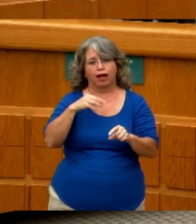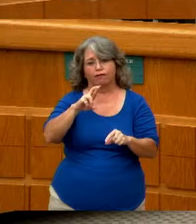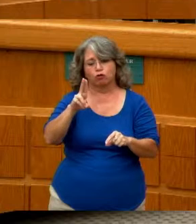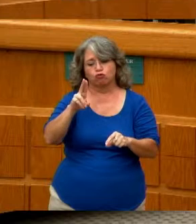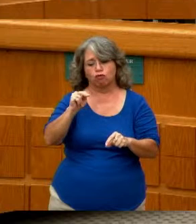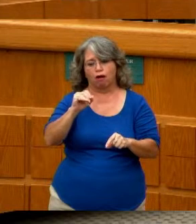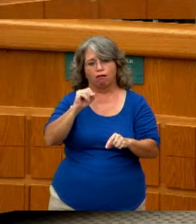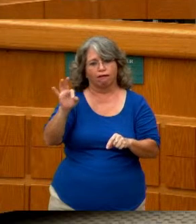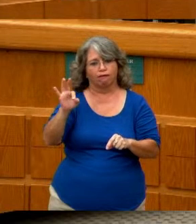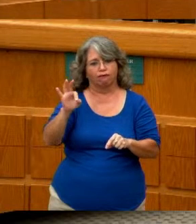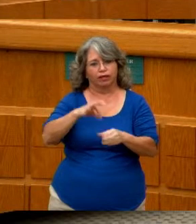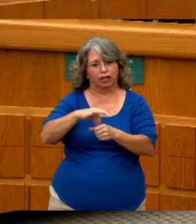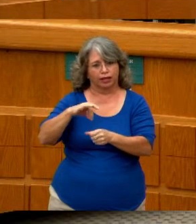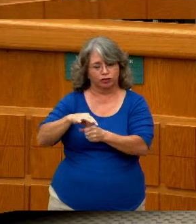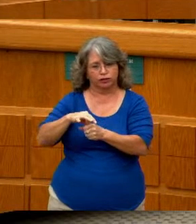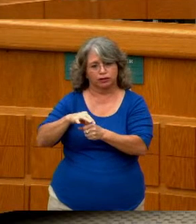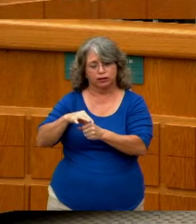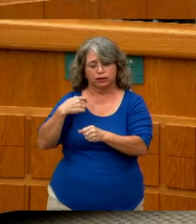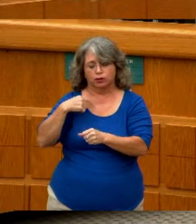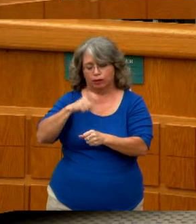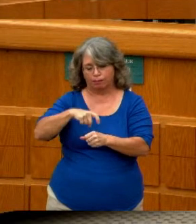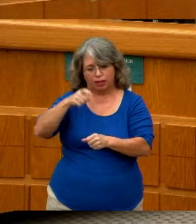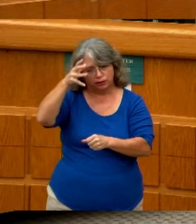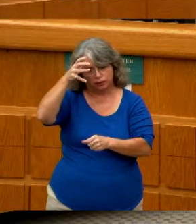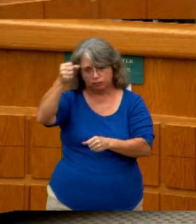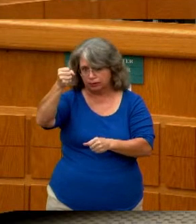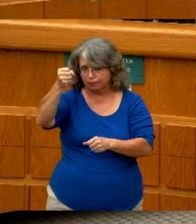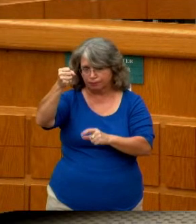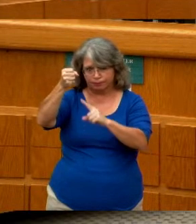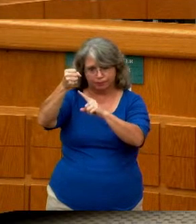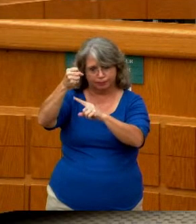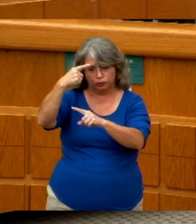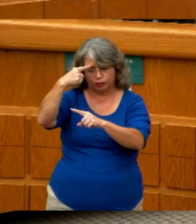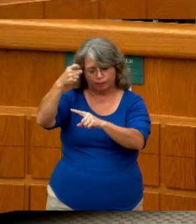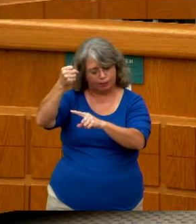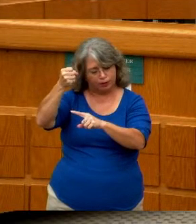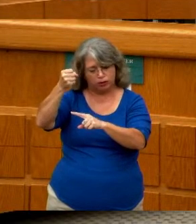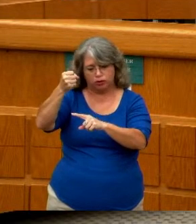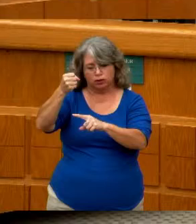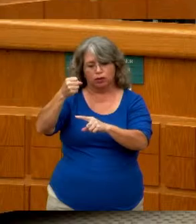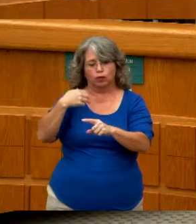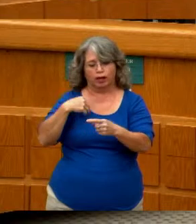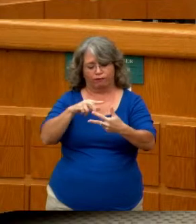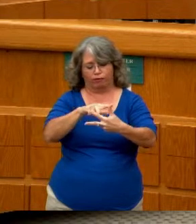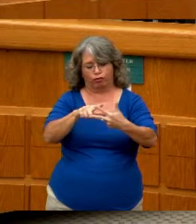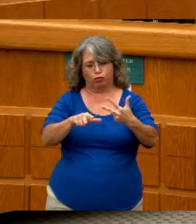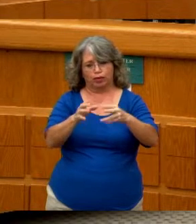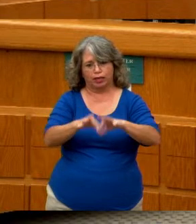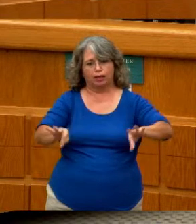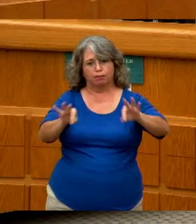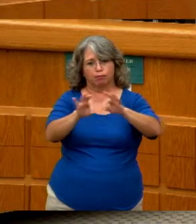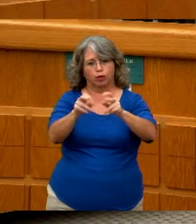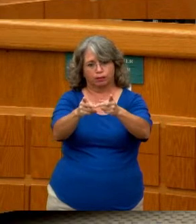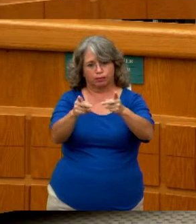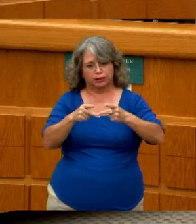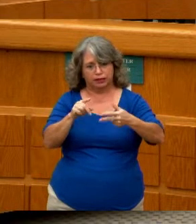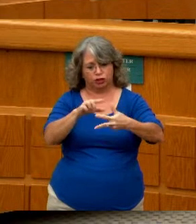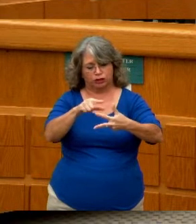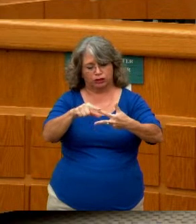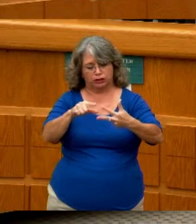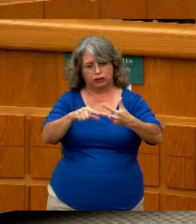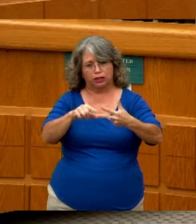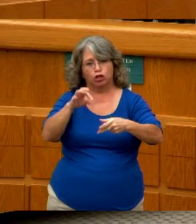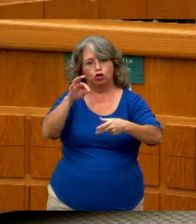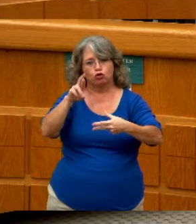runoff election. Sometimes we need our muscle memory to come back. So we have a runoff election for 3 important